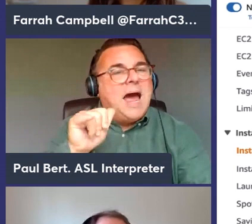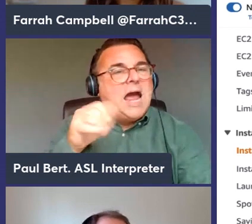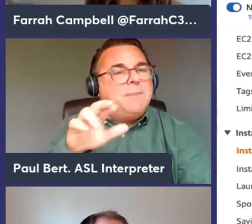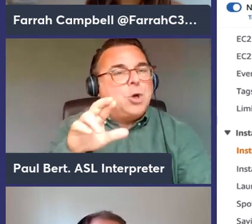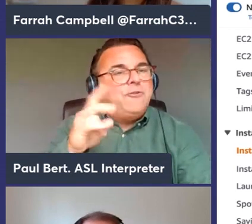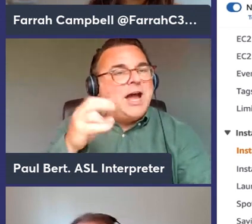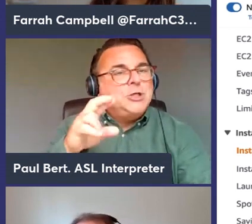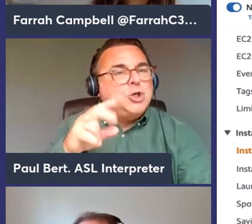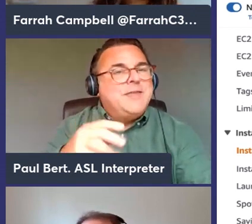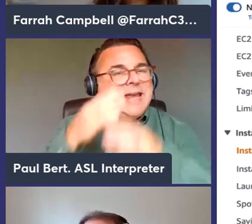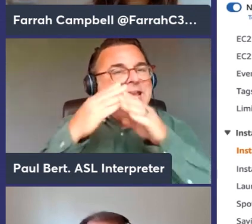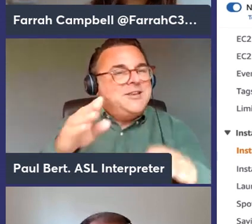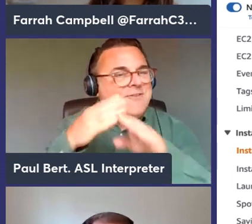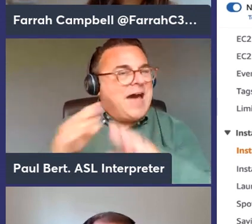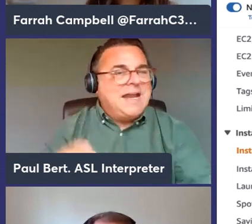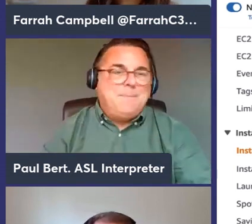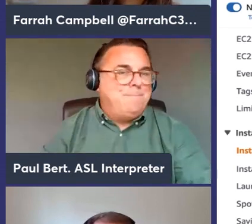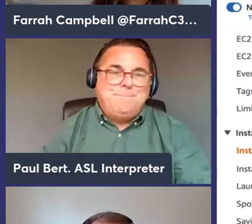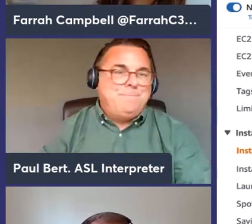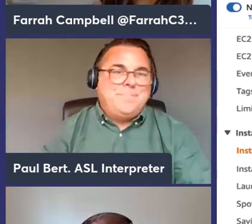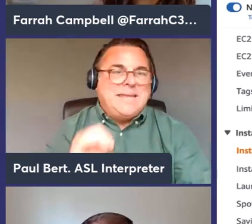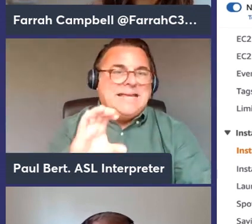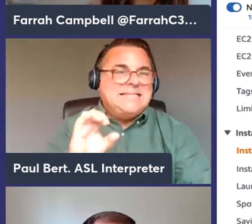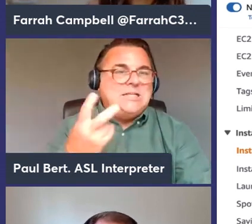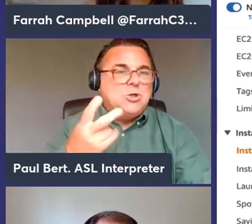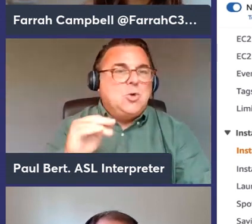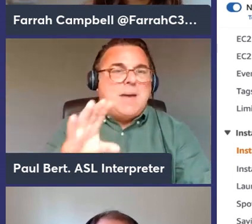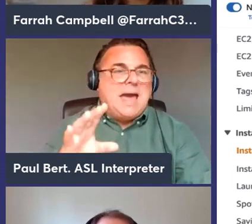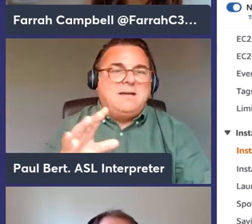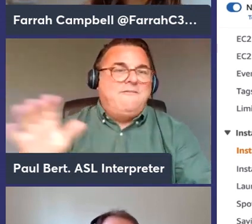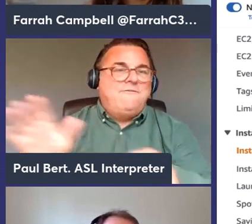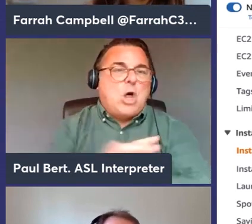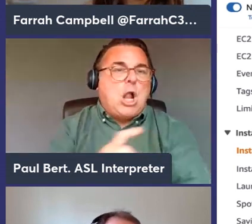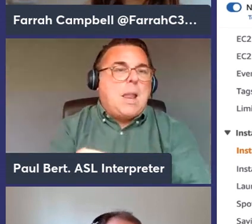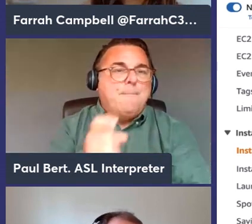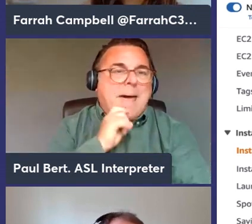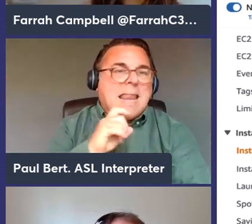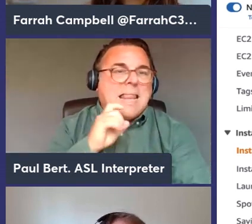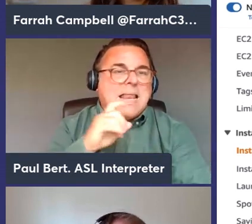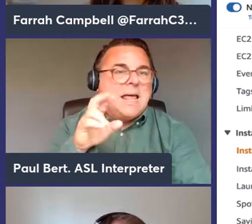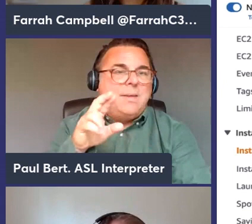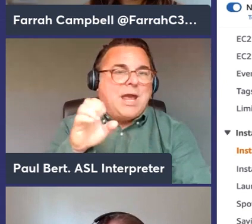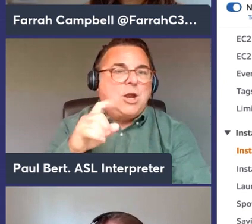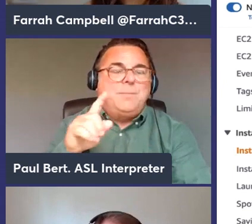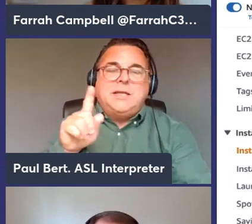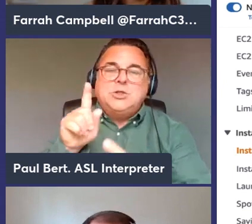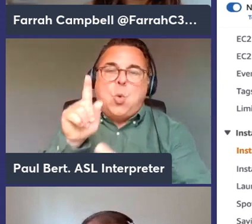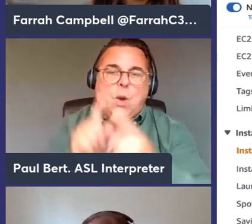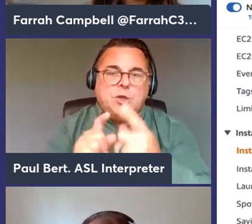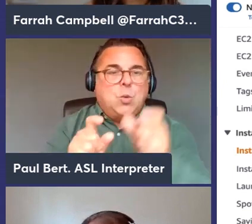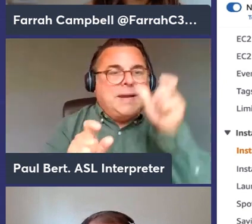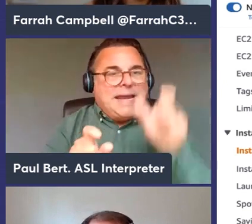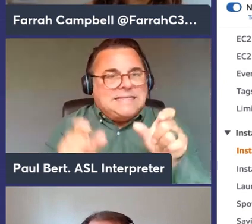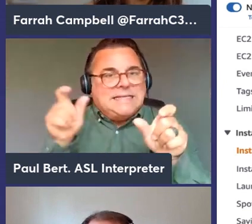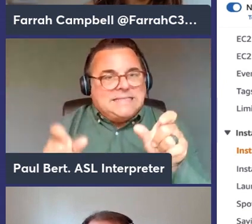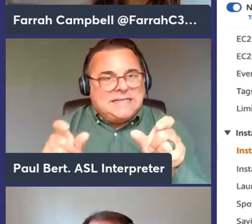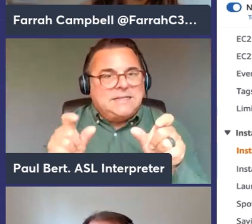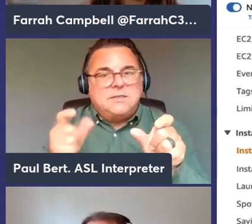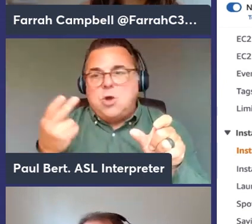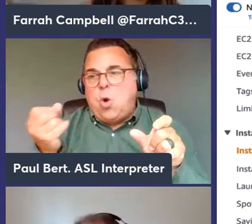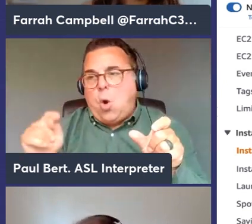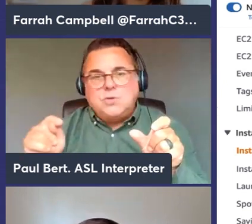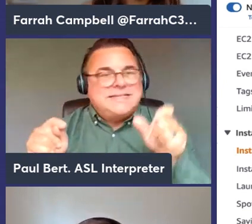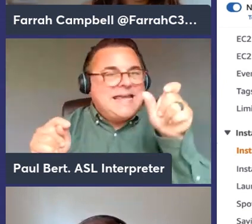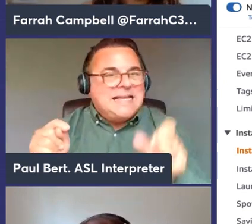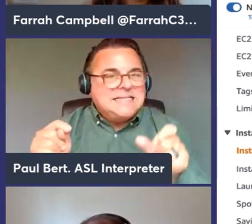split that up for you. With EC2 Mac, they are bare metal. So it is a one-to-one relationship of the instance to the host.